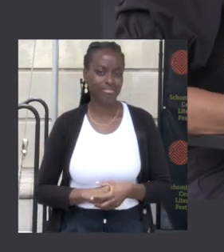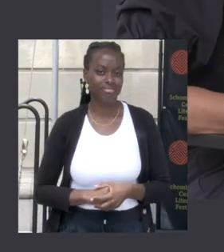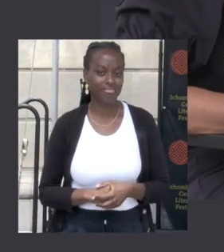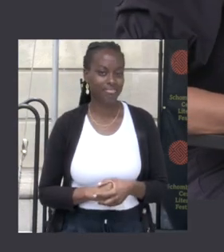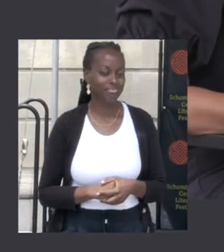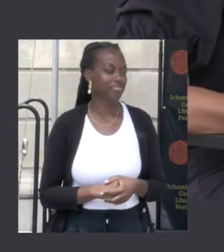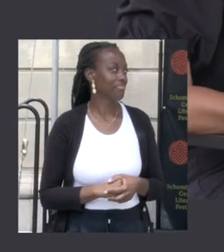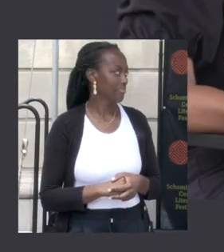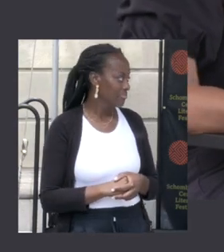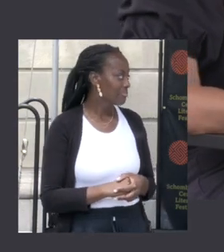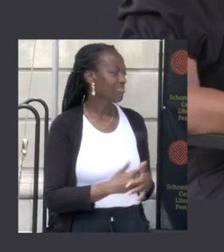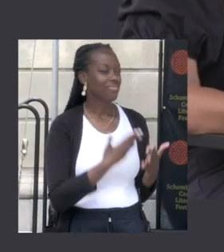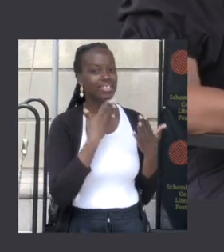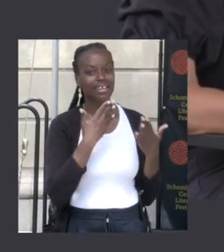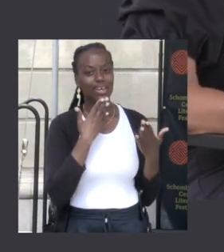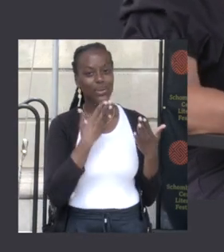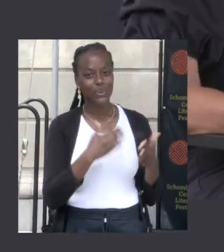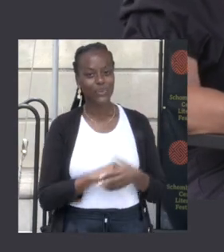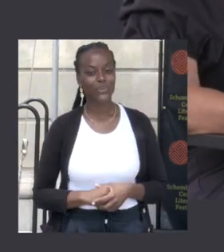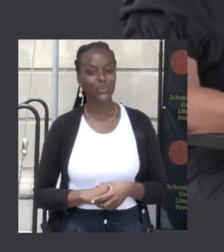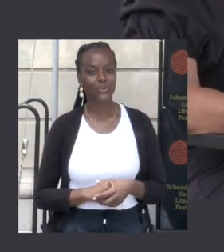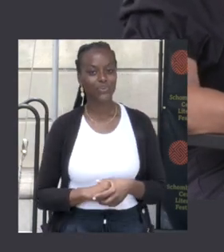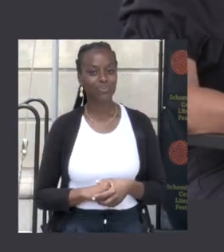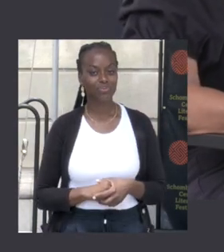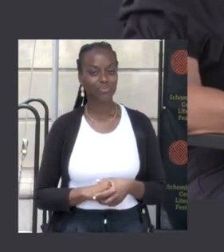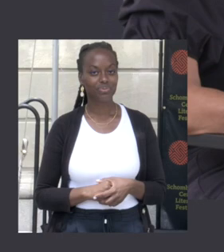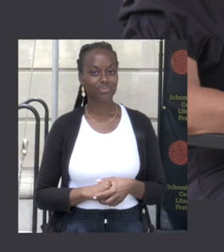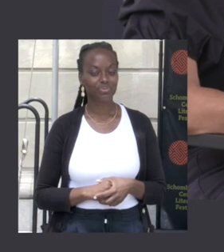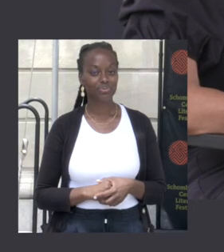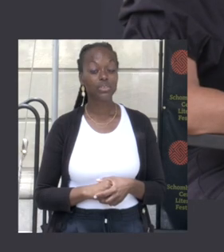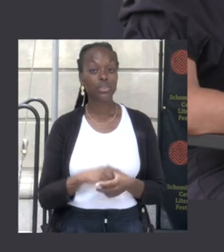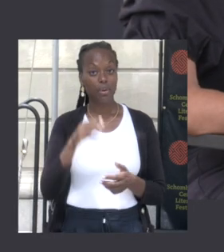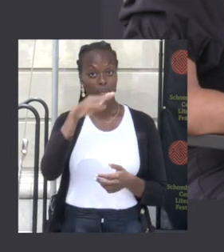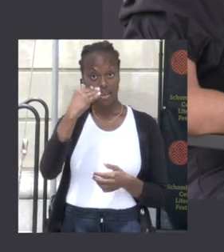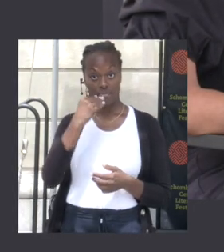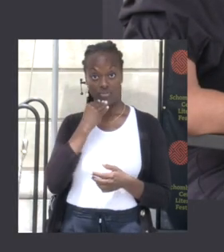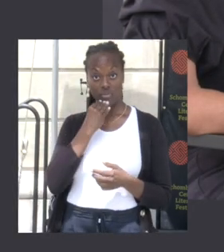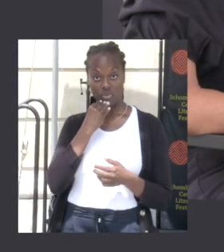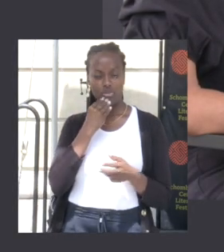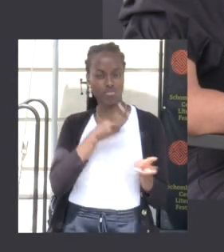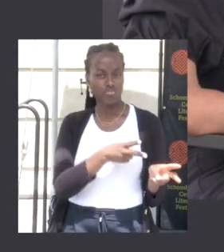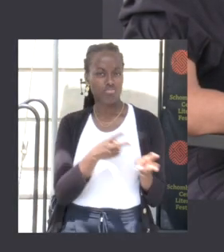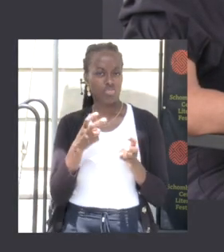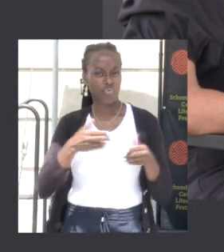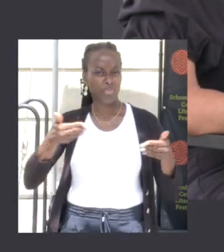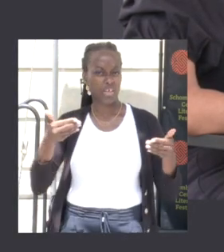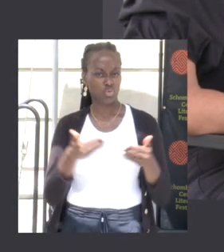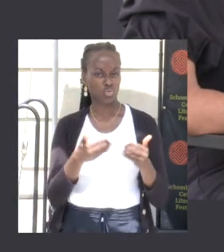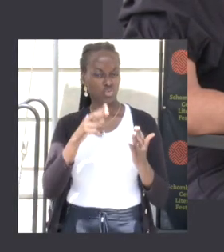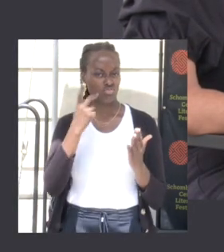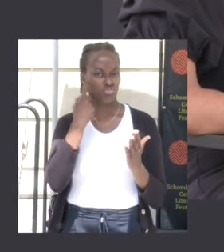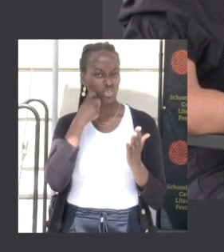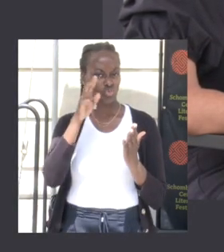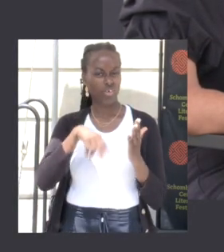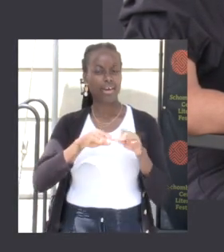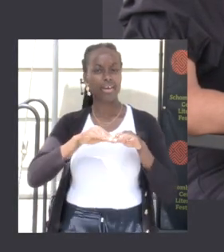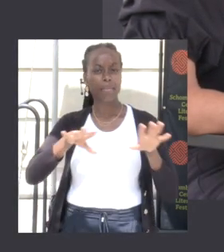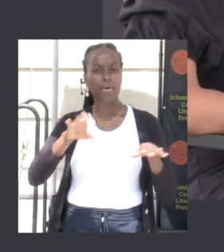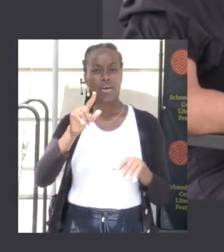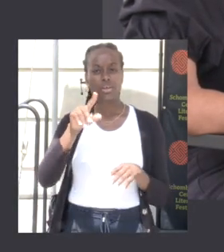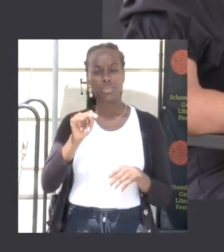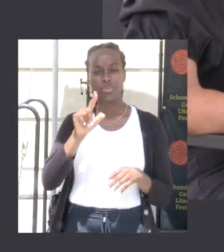Thank you, Bryant. So Black Food, which you just read from, came out in October